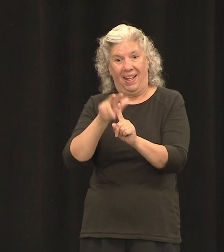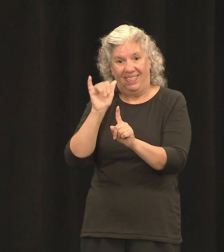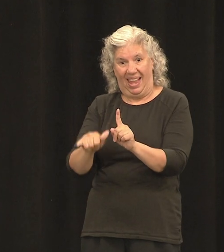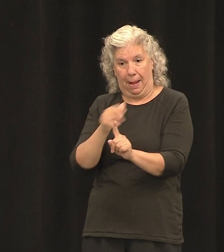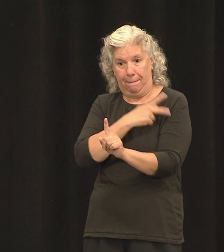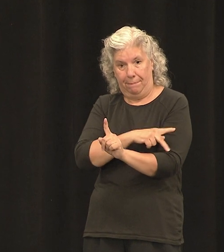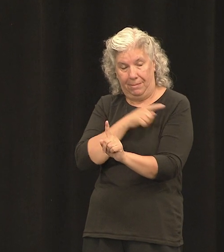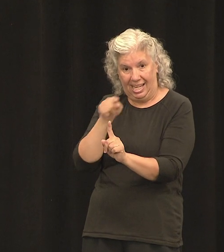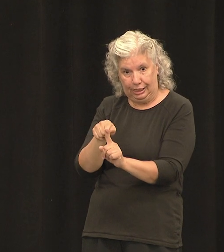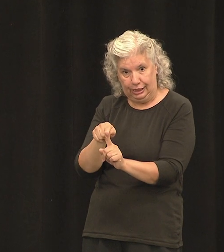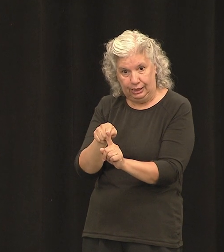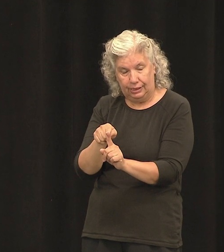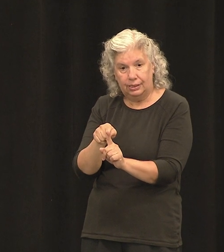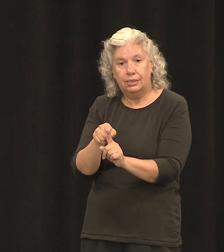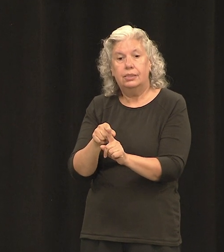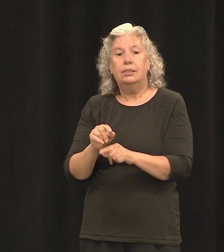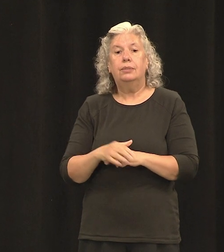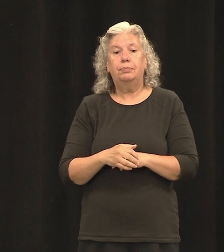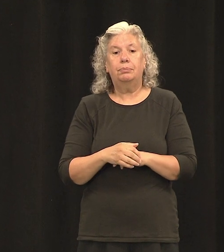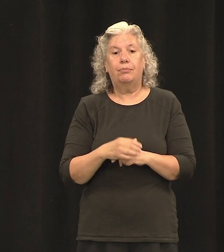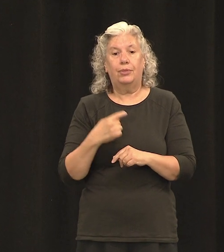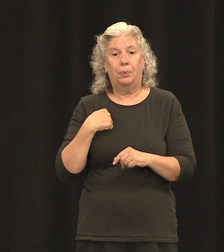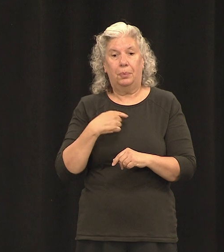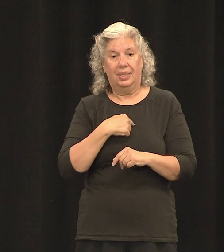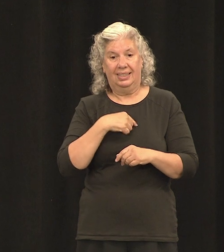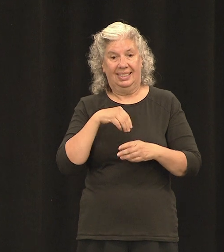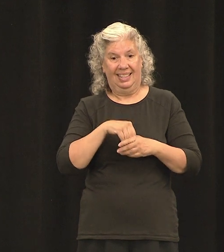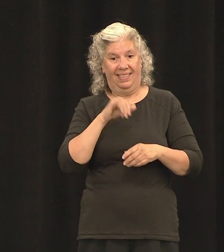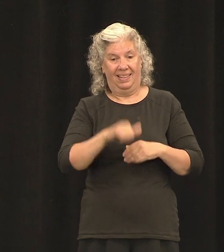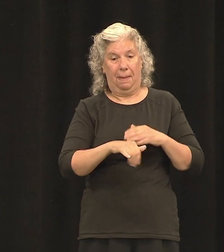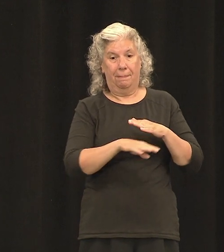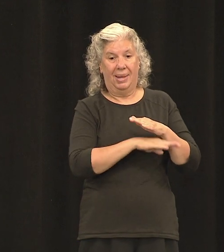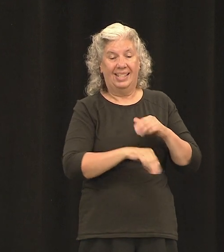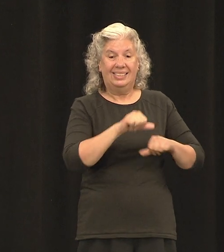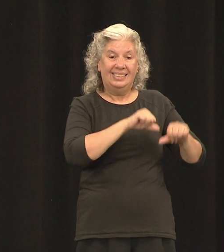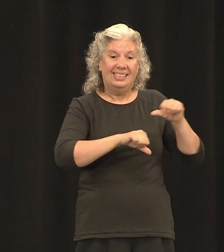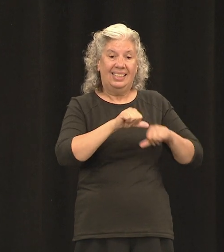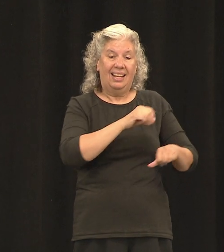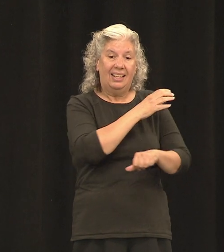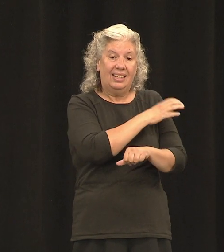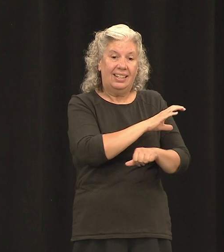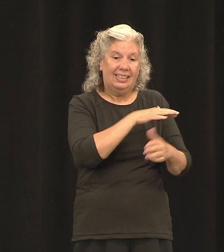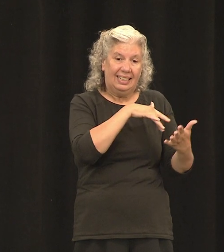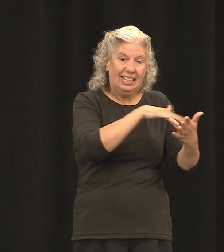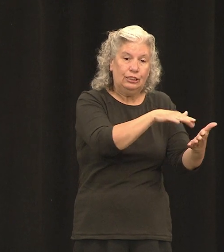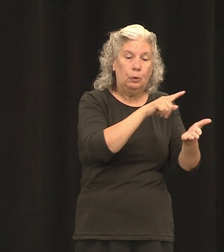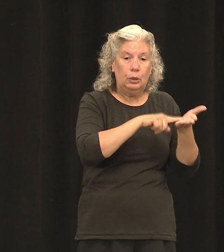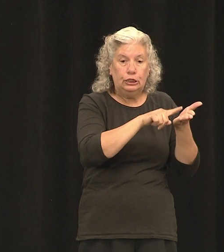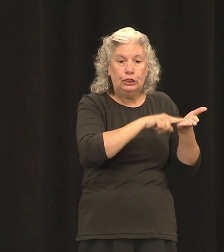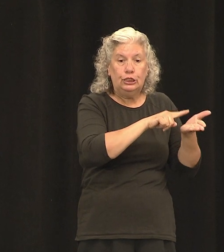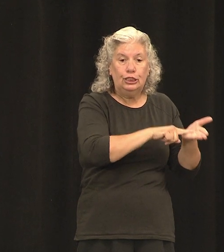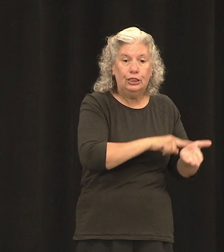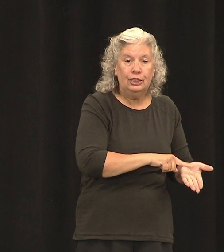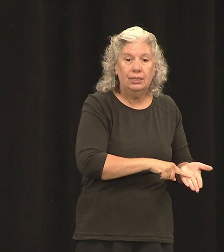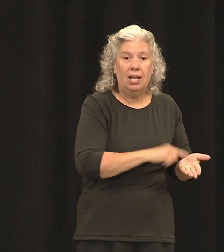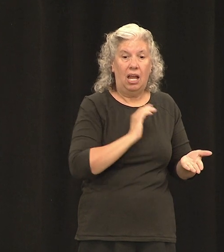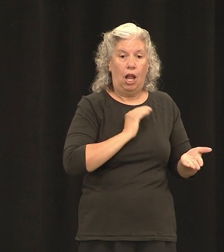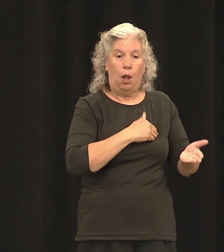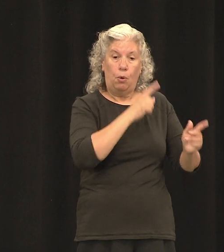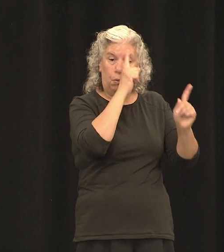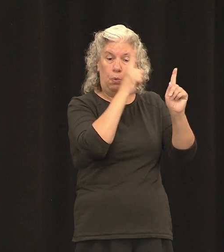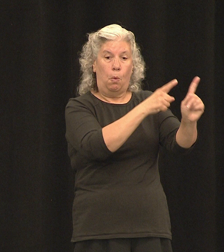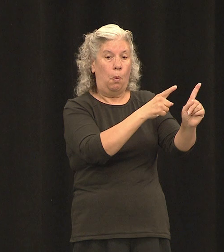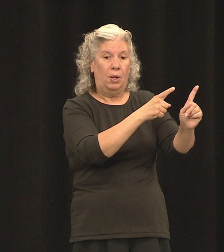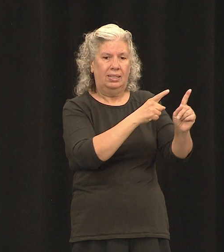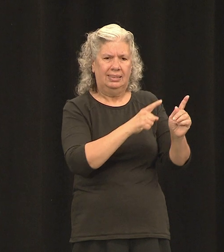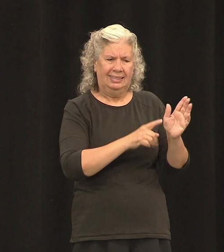us in basic science and clinical science doing research is to develop a